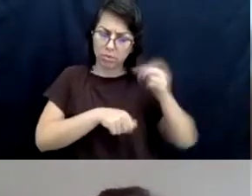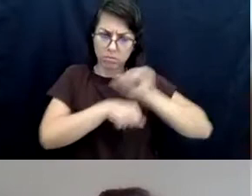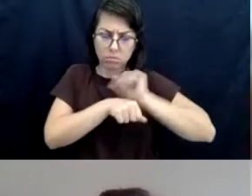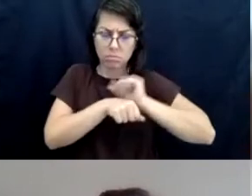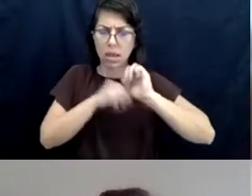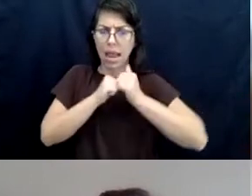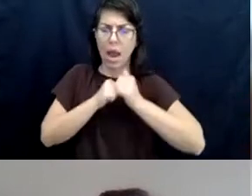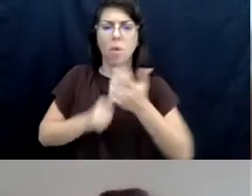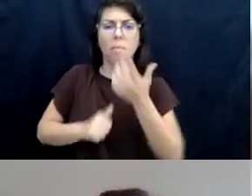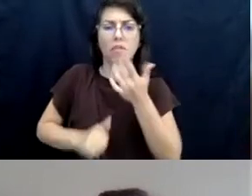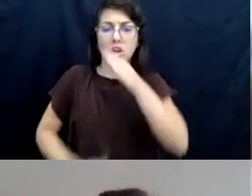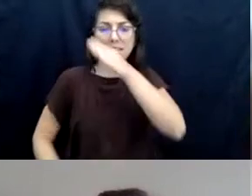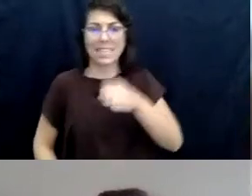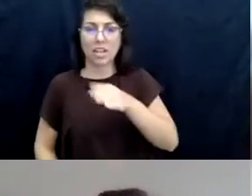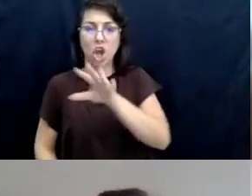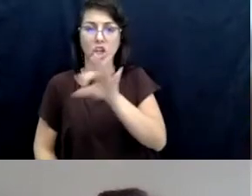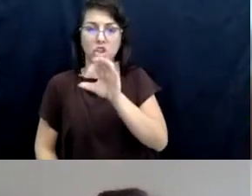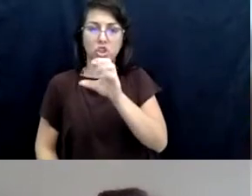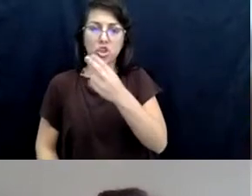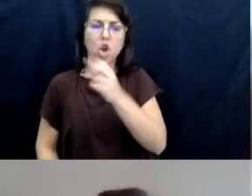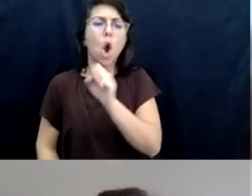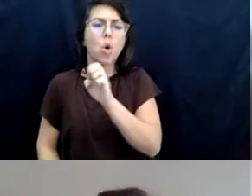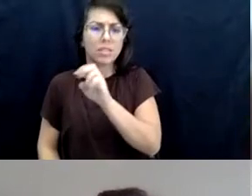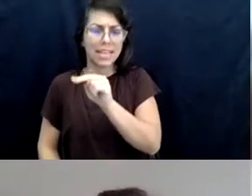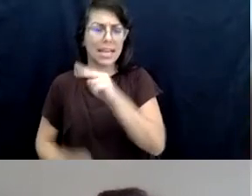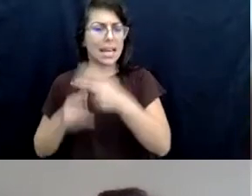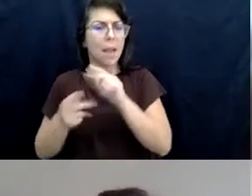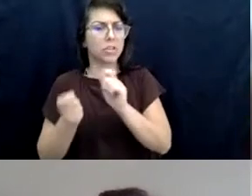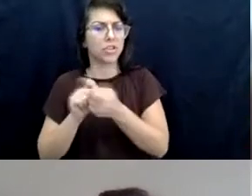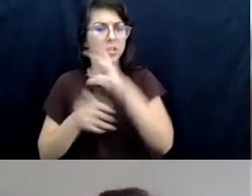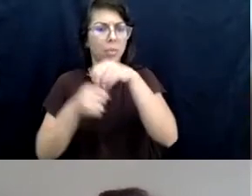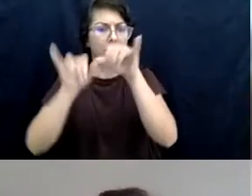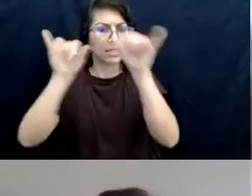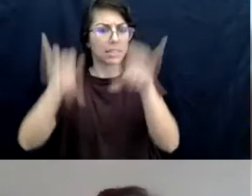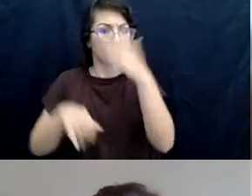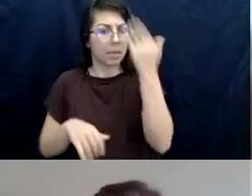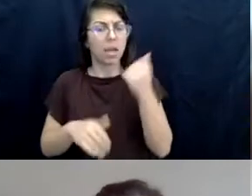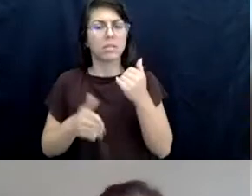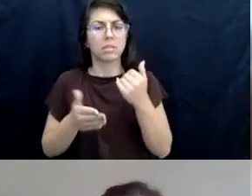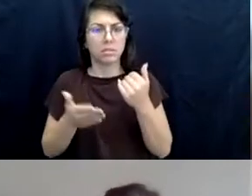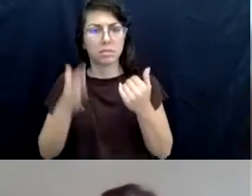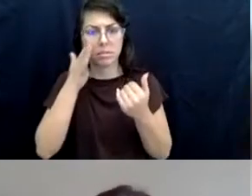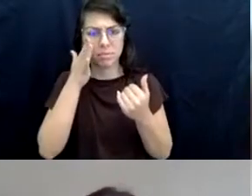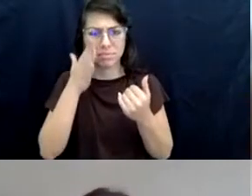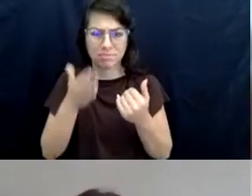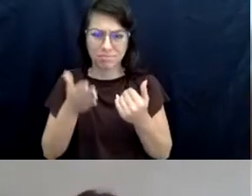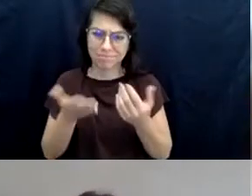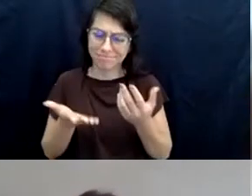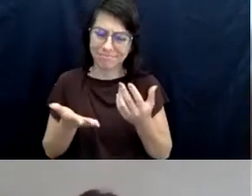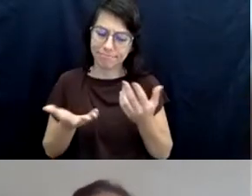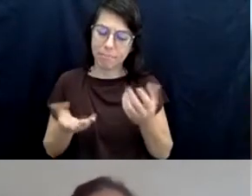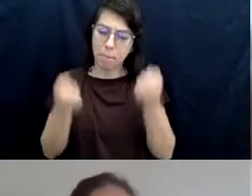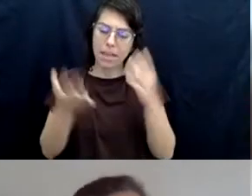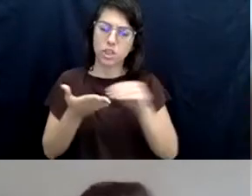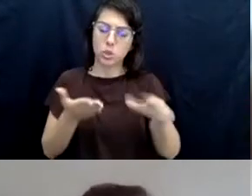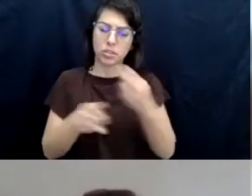preferred/chosen names are changed in the system because a lot of students kind of figure themselves out during college. So the